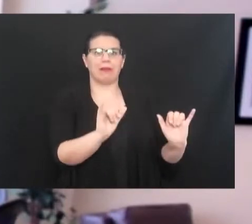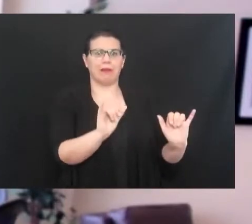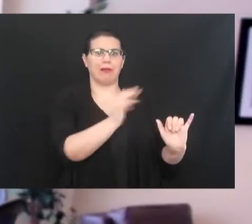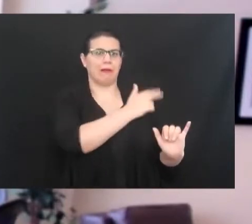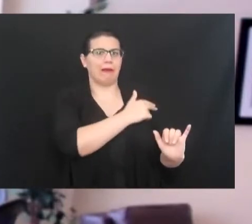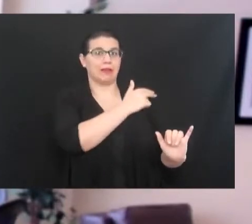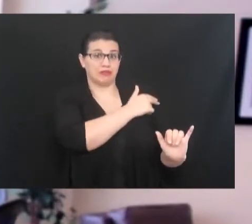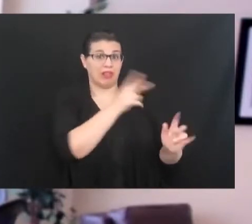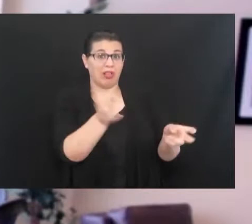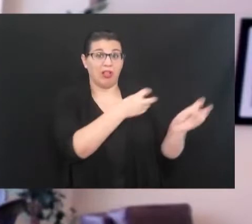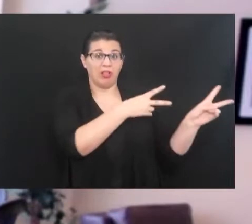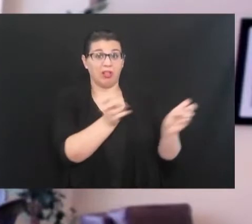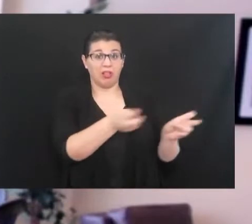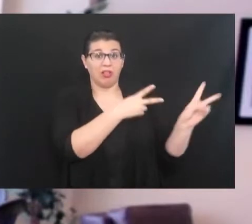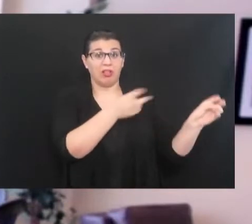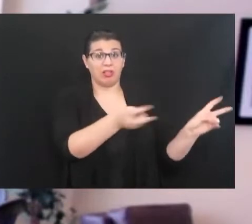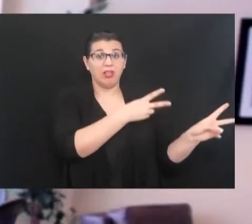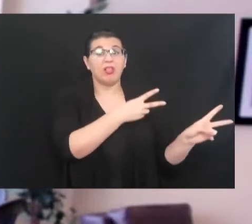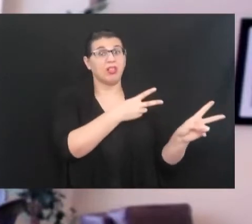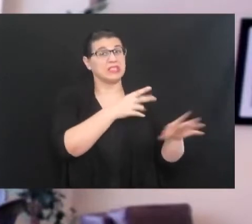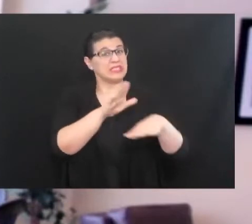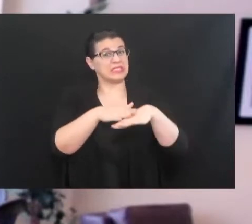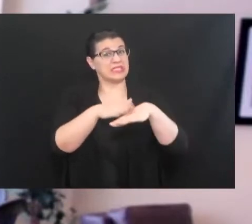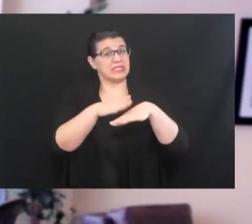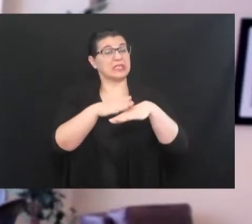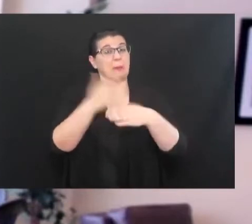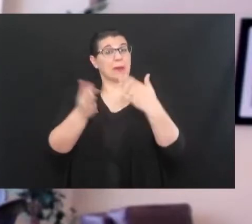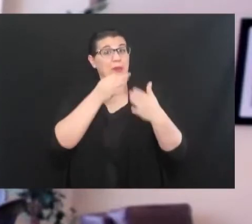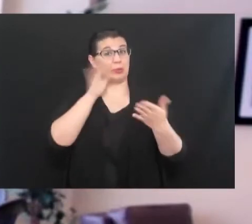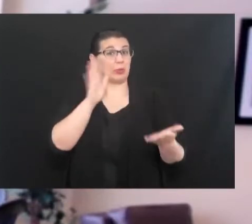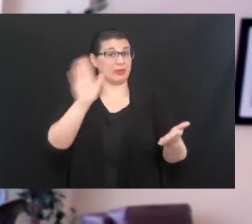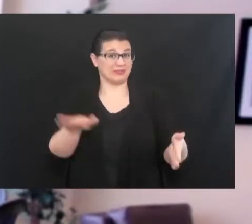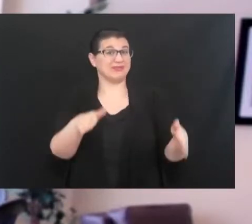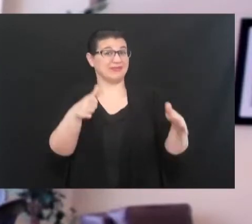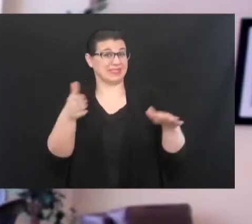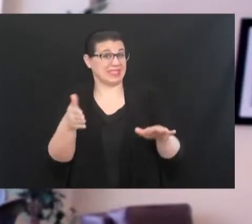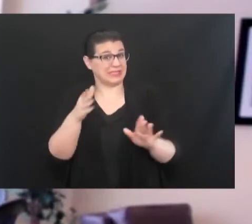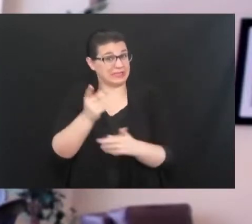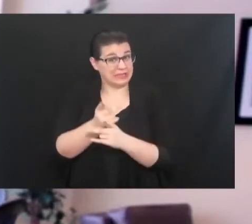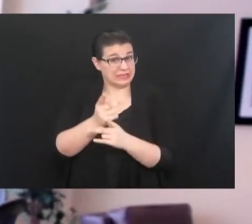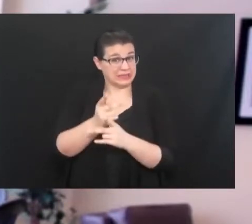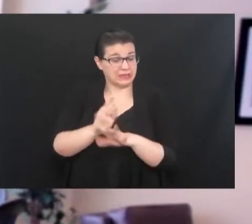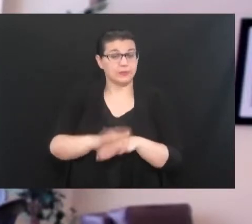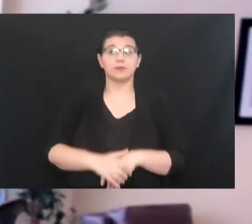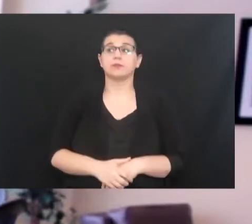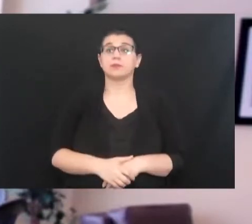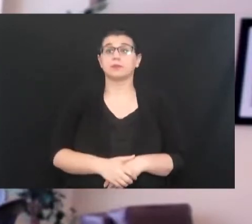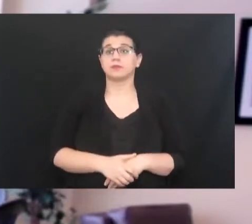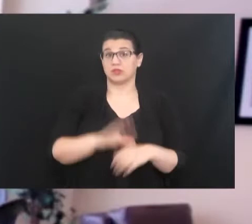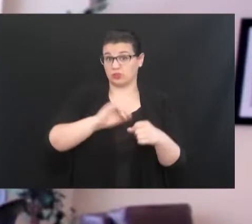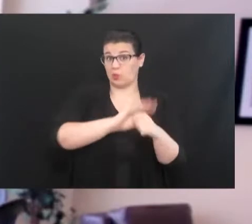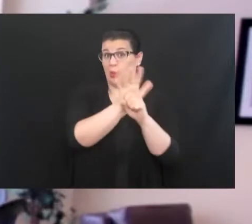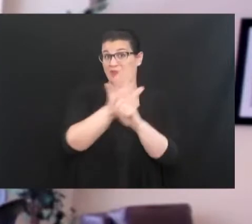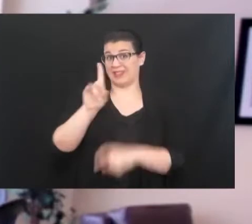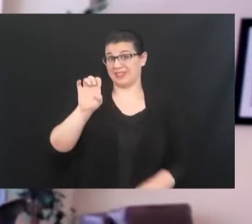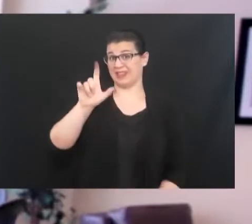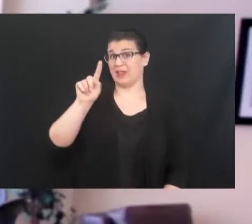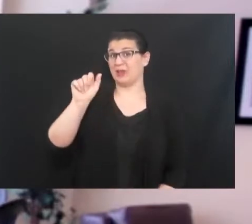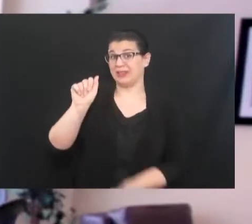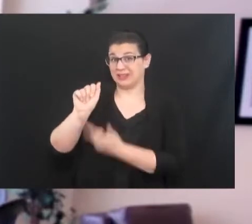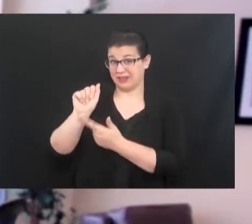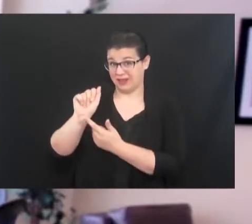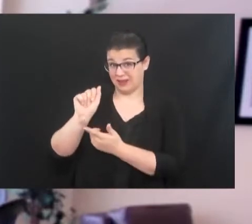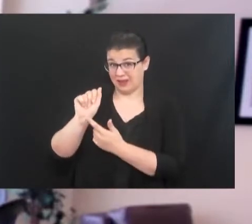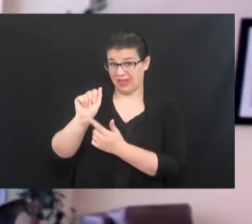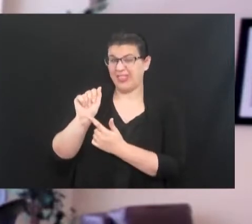indicator that lags the number of cases. When we look at the Delta variant, which is, again, reminding people is a